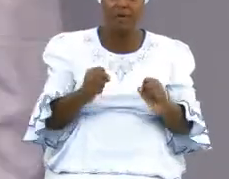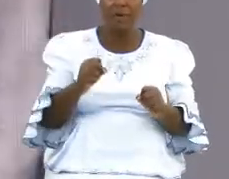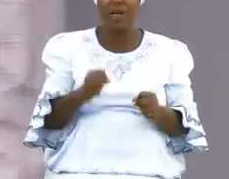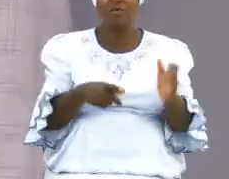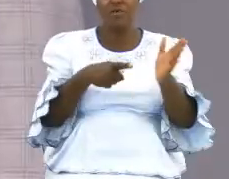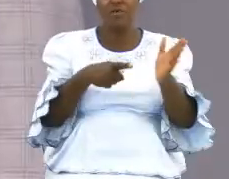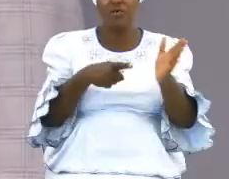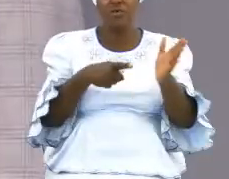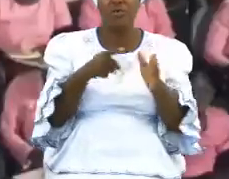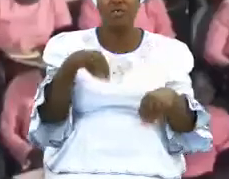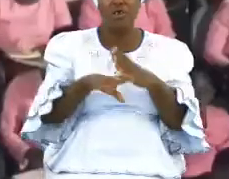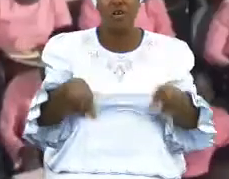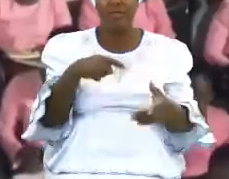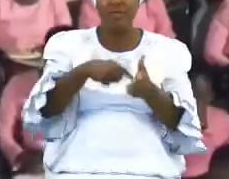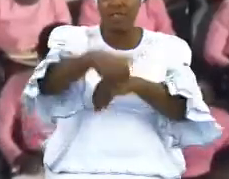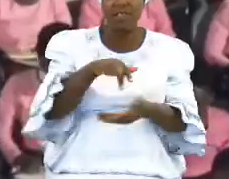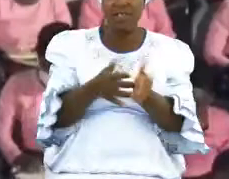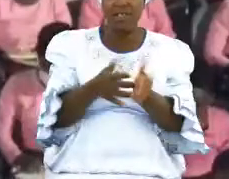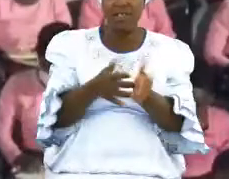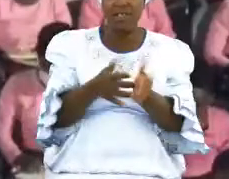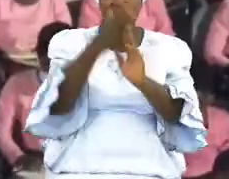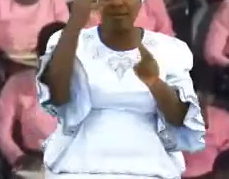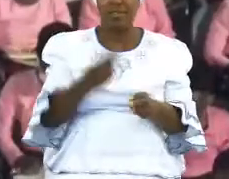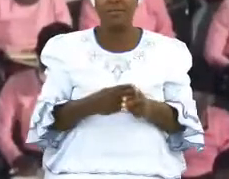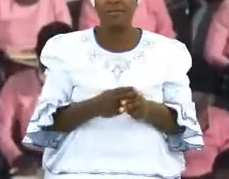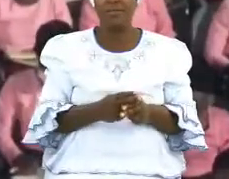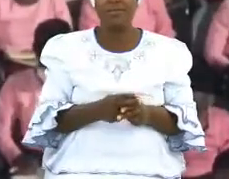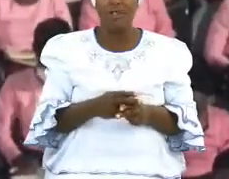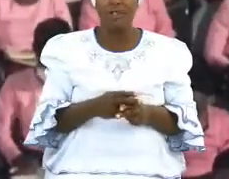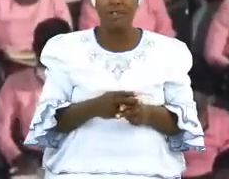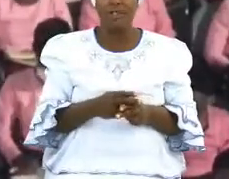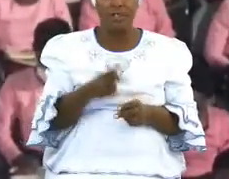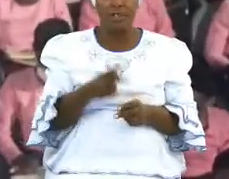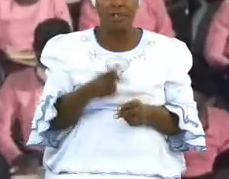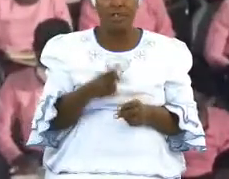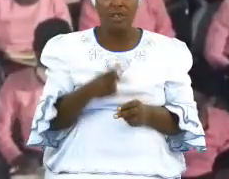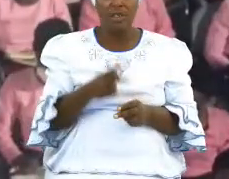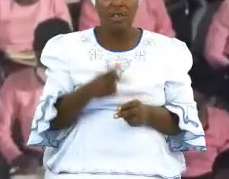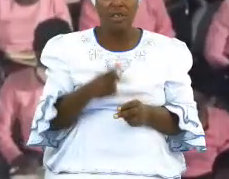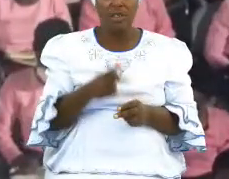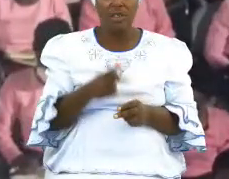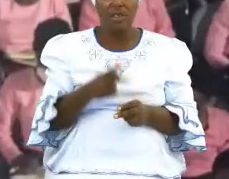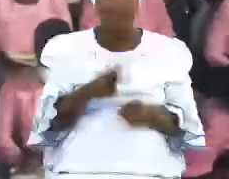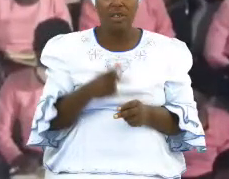tonight in Jesus' name. Look at verse 12,